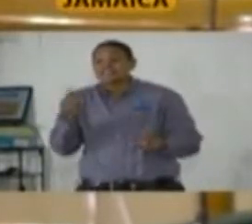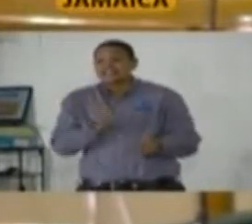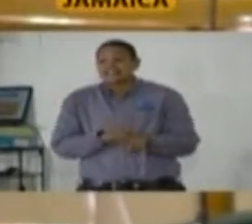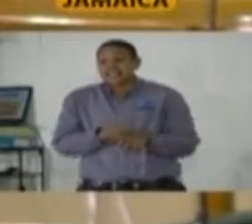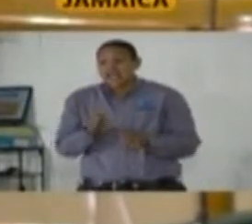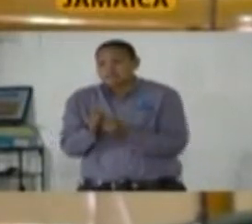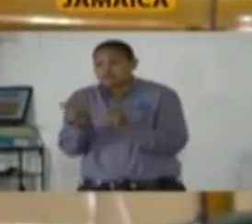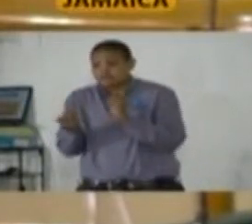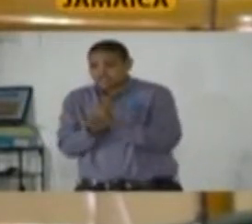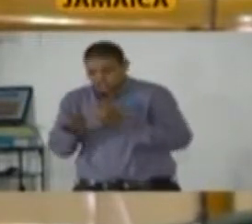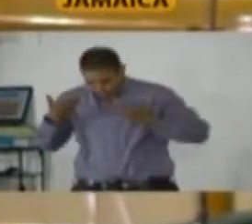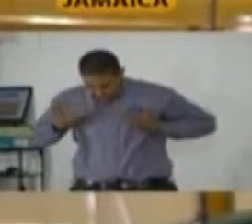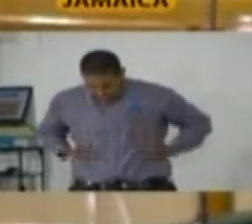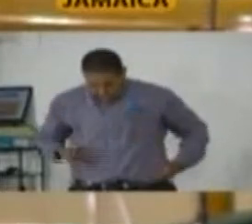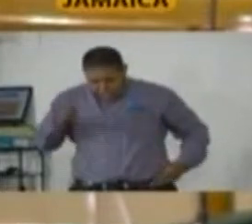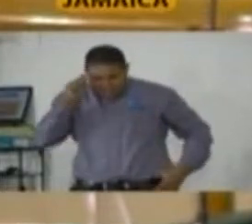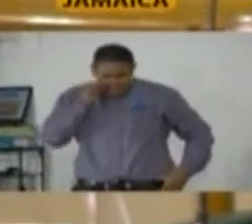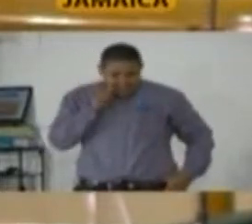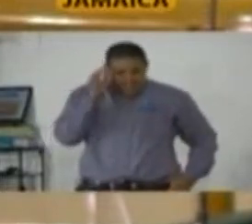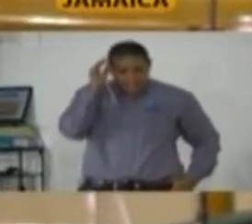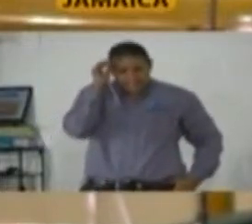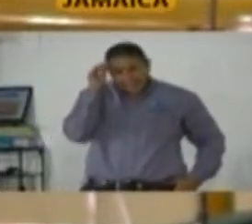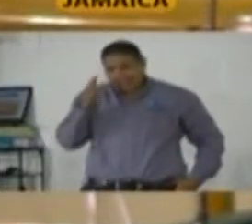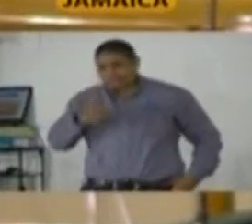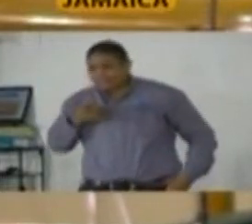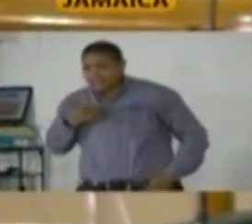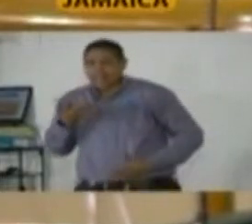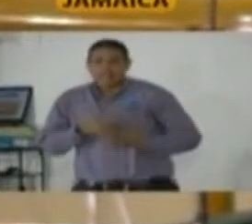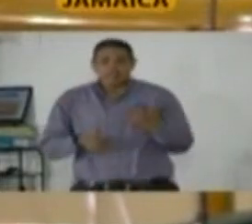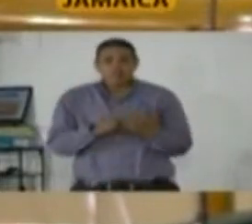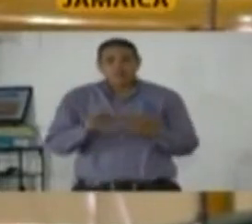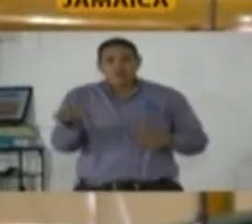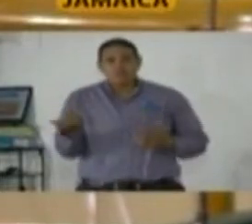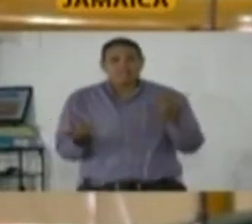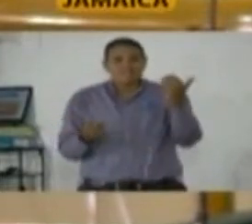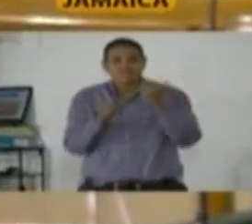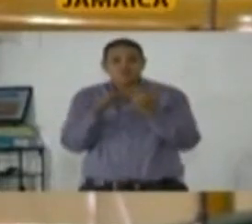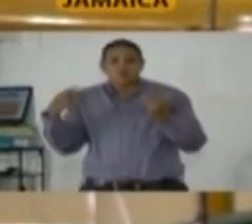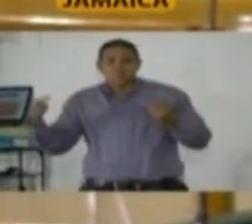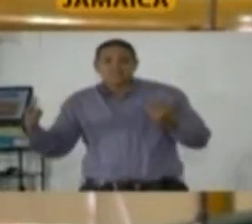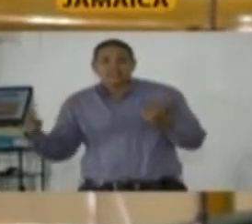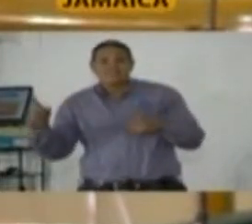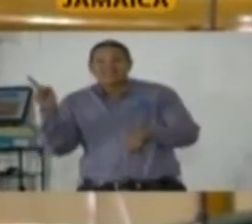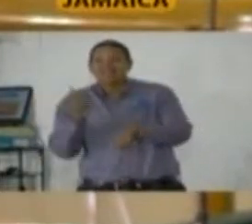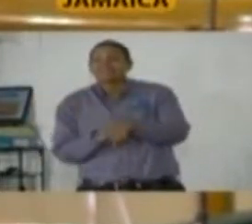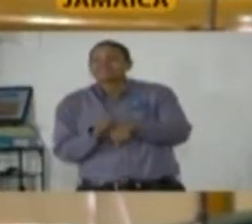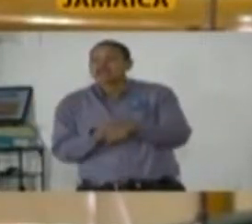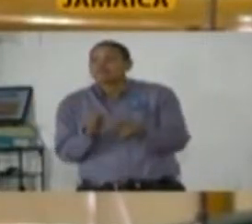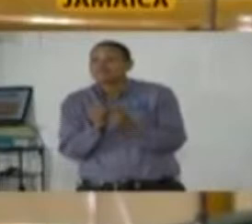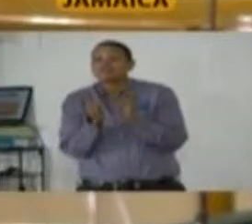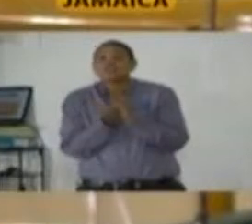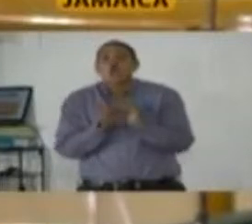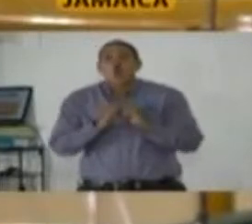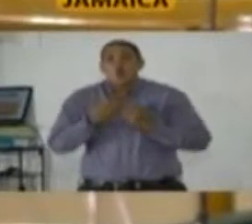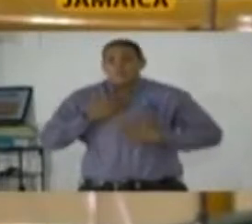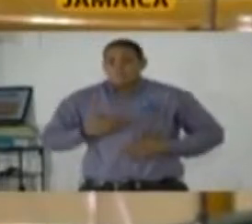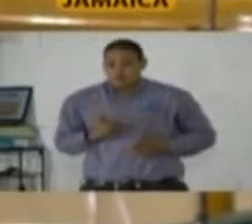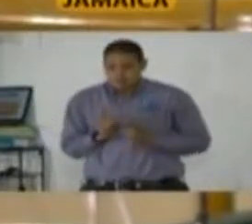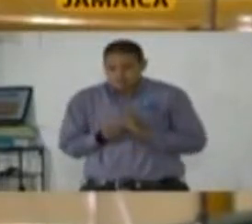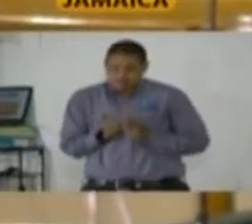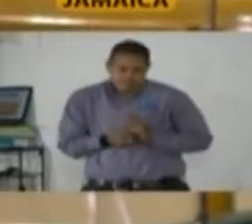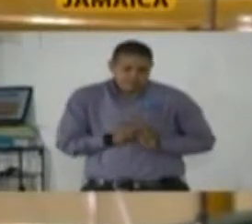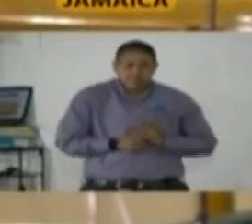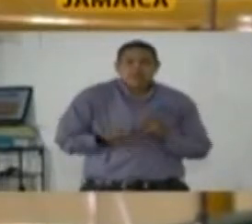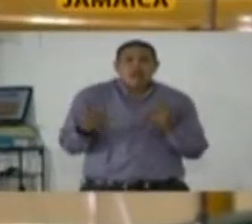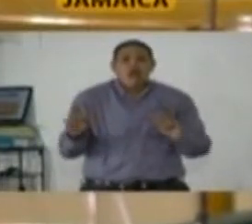how teenagers think, feel, and interact with others, and a time of change for how their bodies grow. This is also